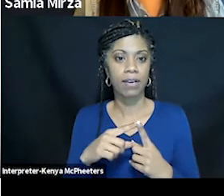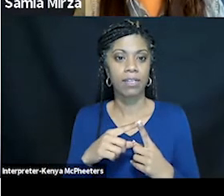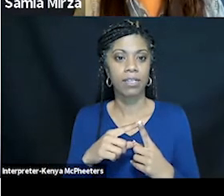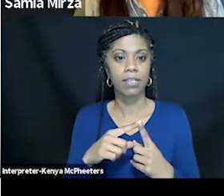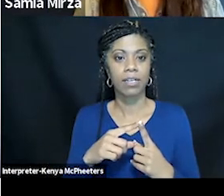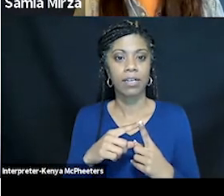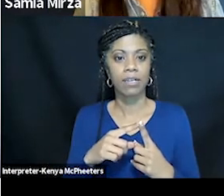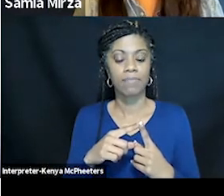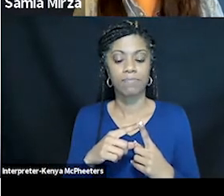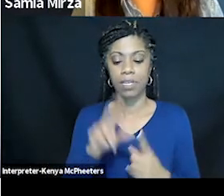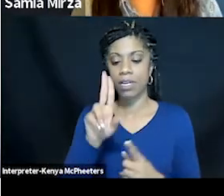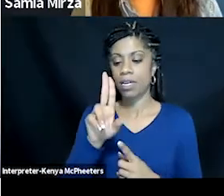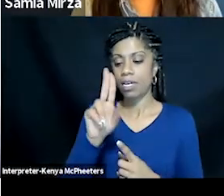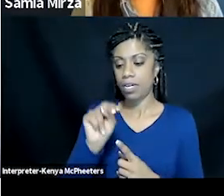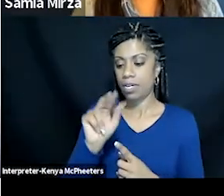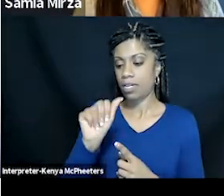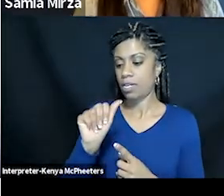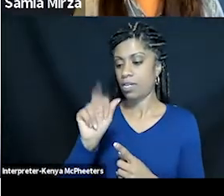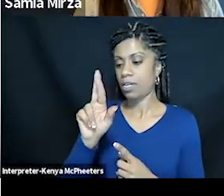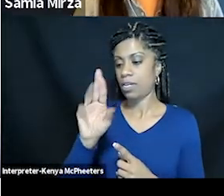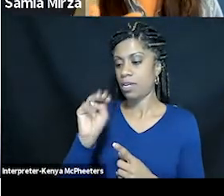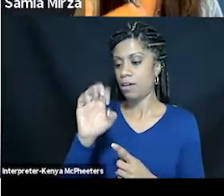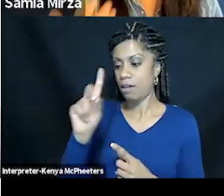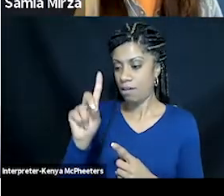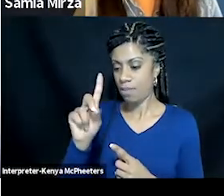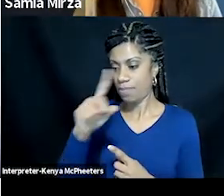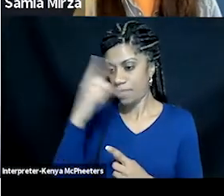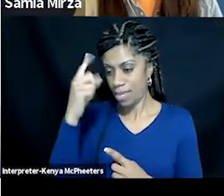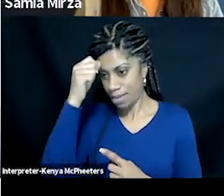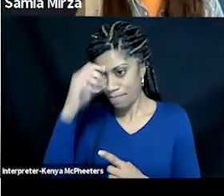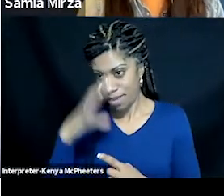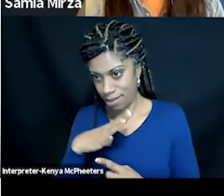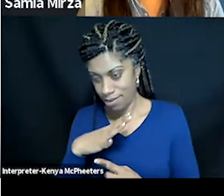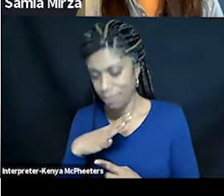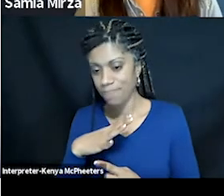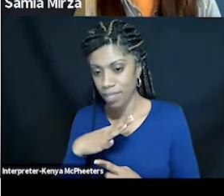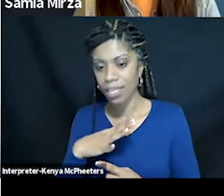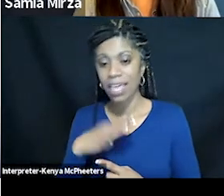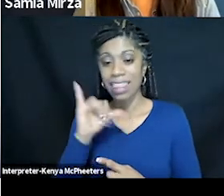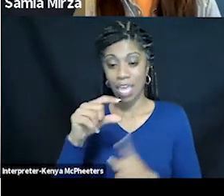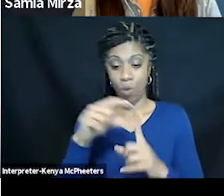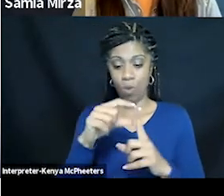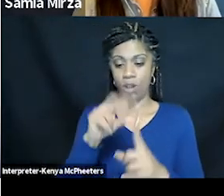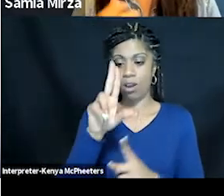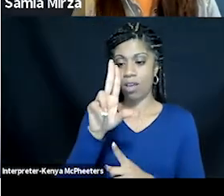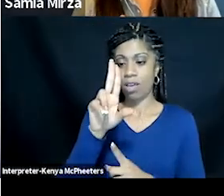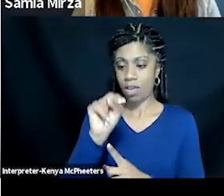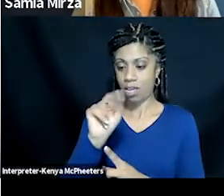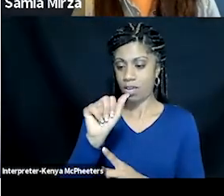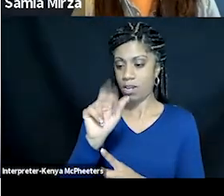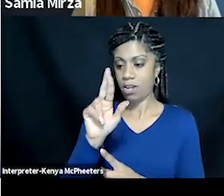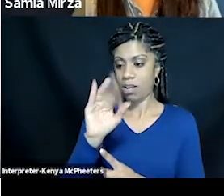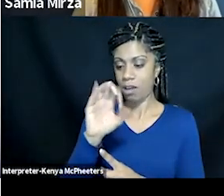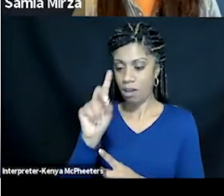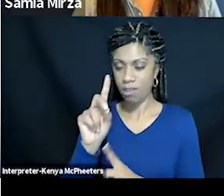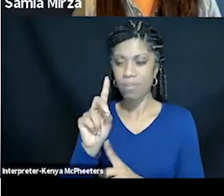term that has been very kind of commonly used as a lot of the videos of police brutality have been surfacing. And it's really